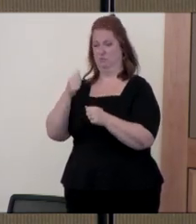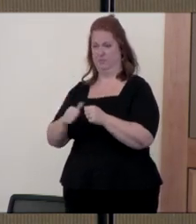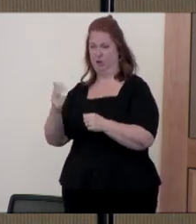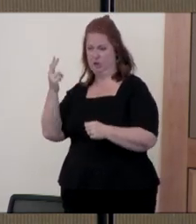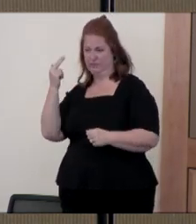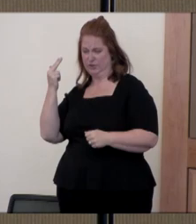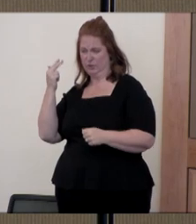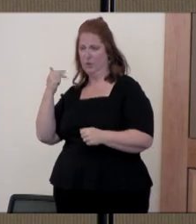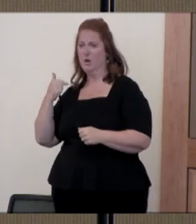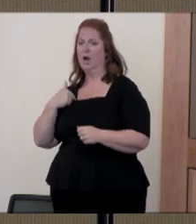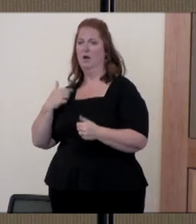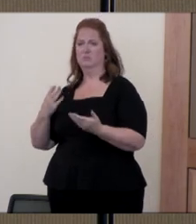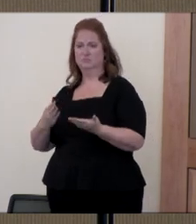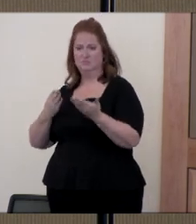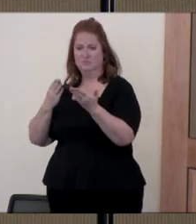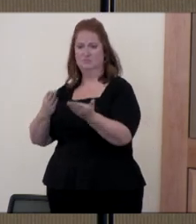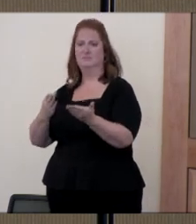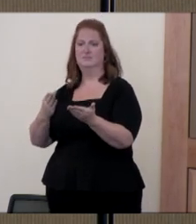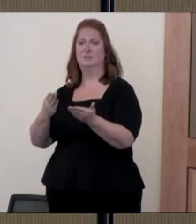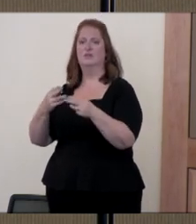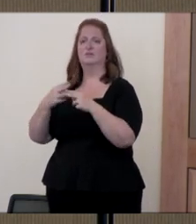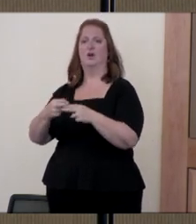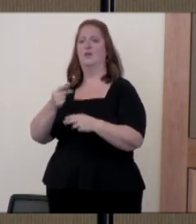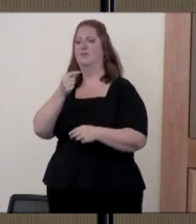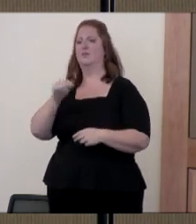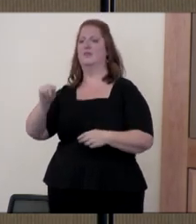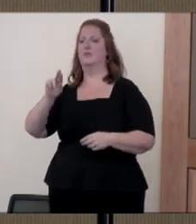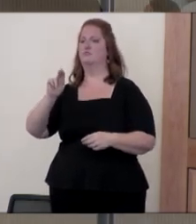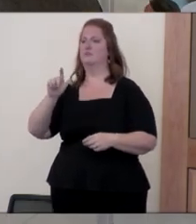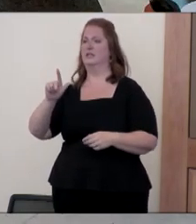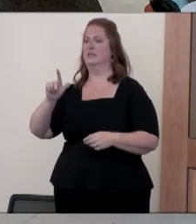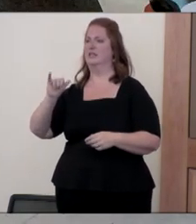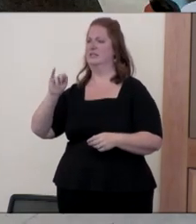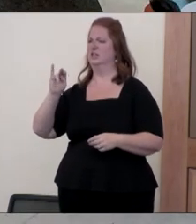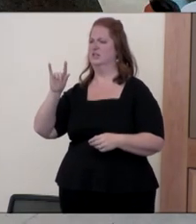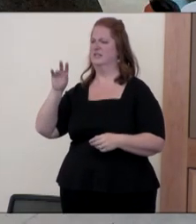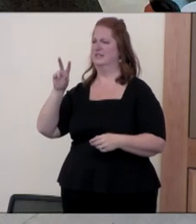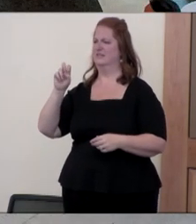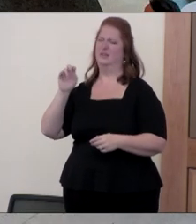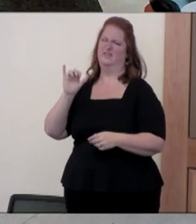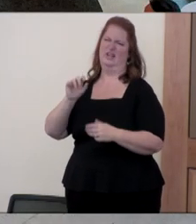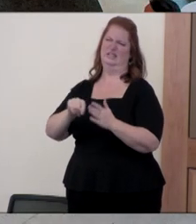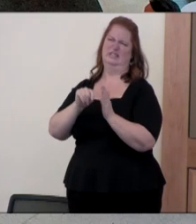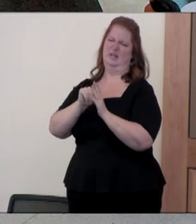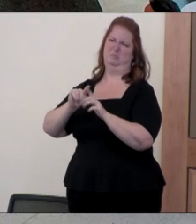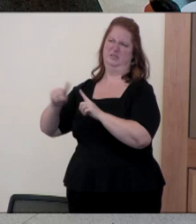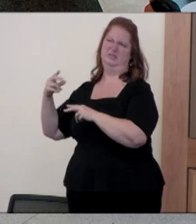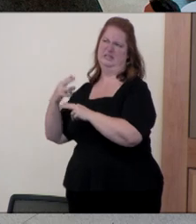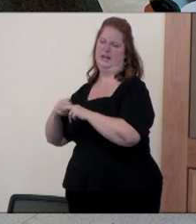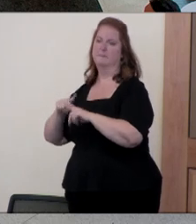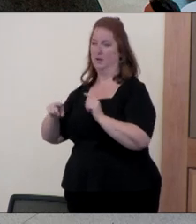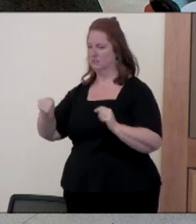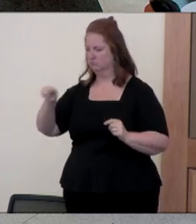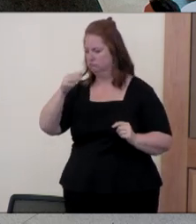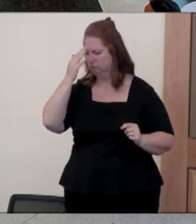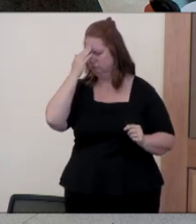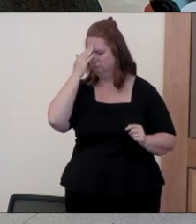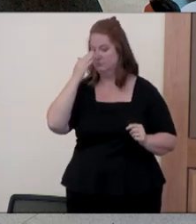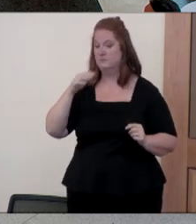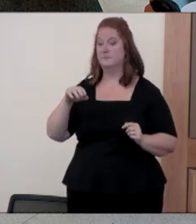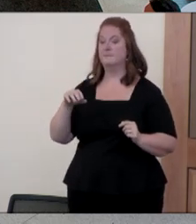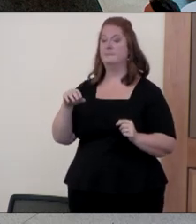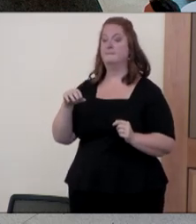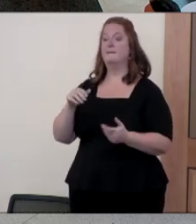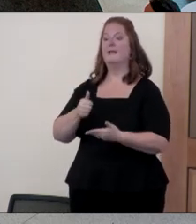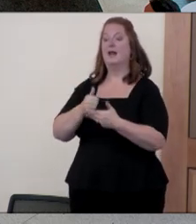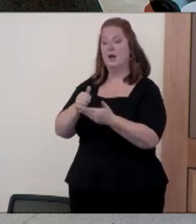I introduced something that's become called the REAL Initiative. Didn't call it that at the time, but all of you know what it is. It's what helps students